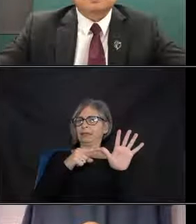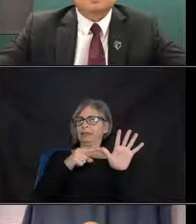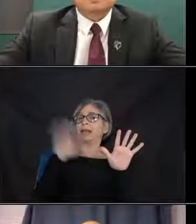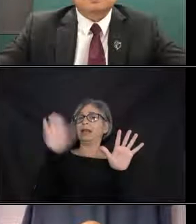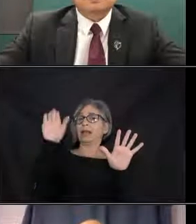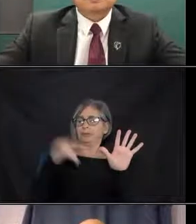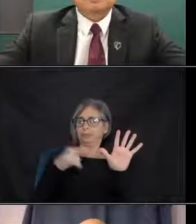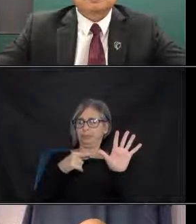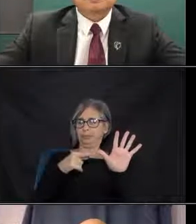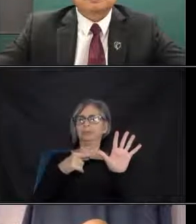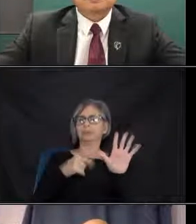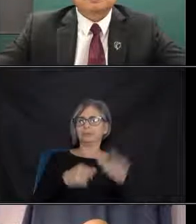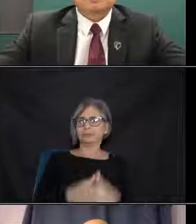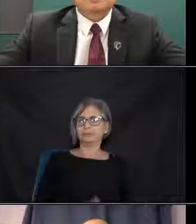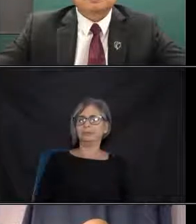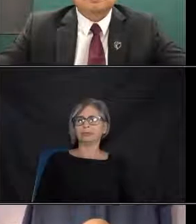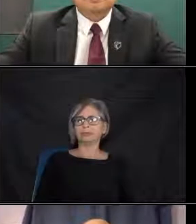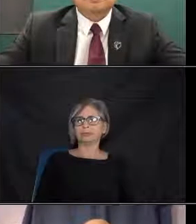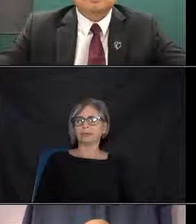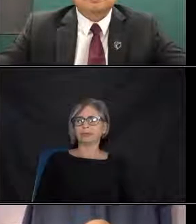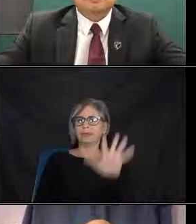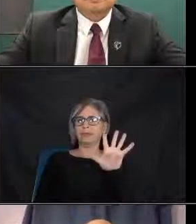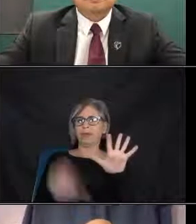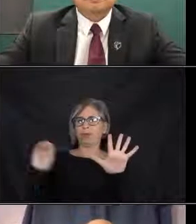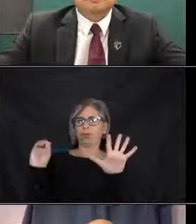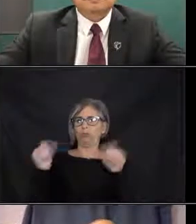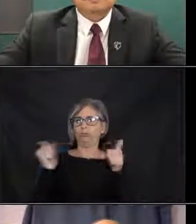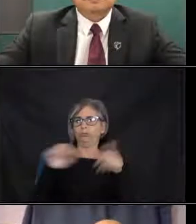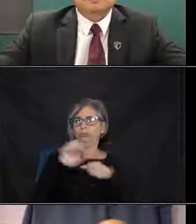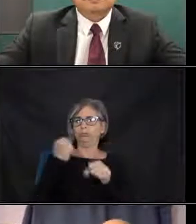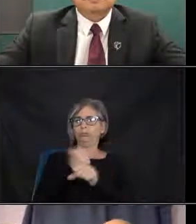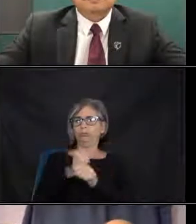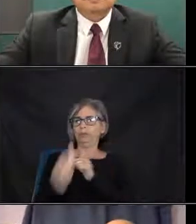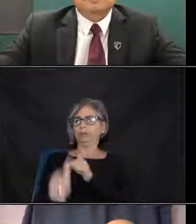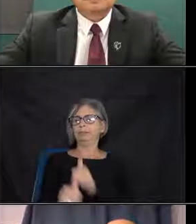Aye. Vote is 5-0. All